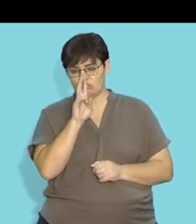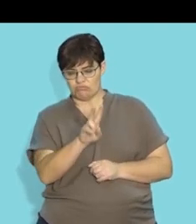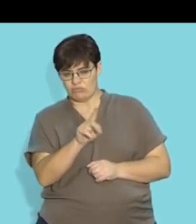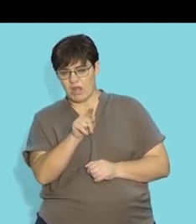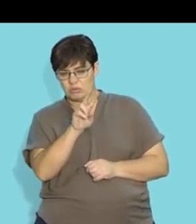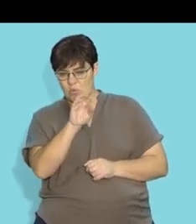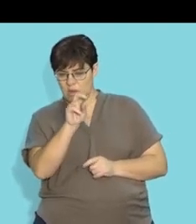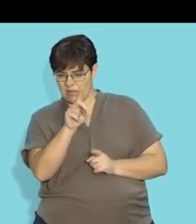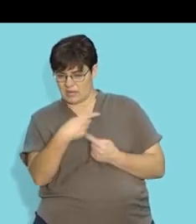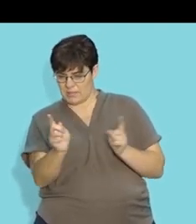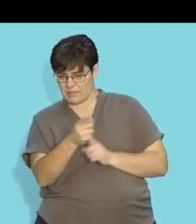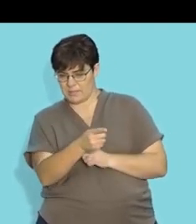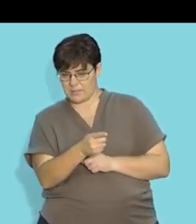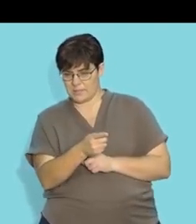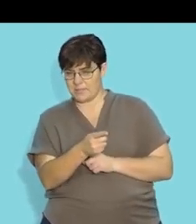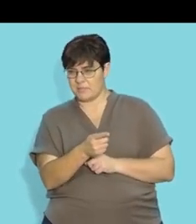extrapolating also.